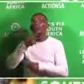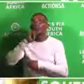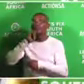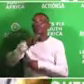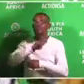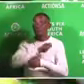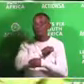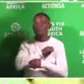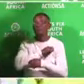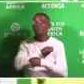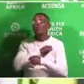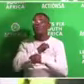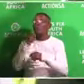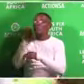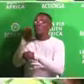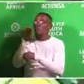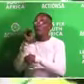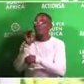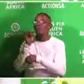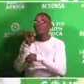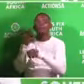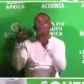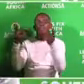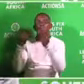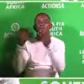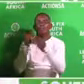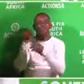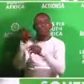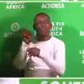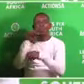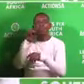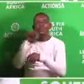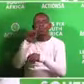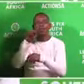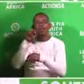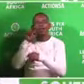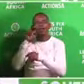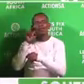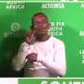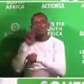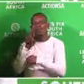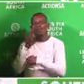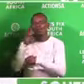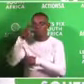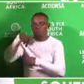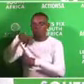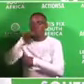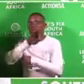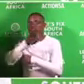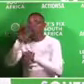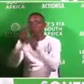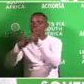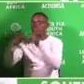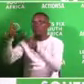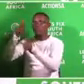on behalf of the Zimbabwean people. Zanu Pf, senior people must never set foot in this